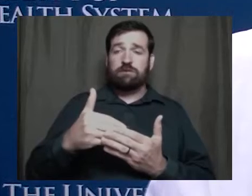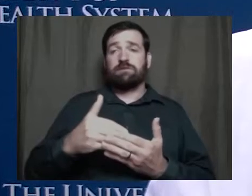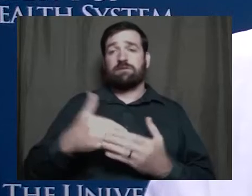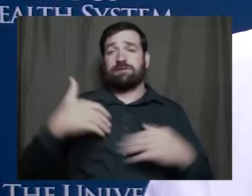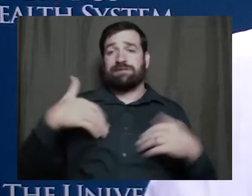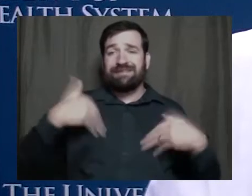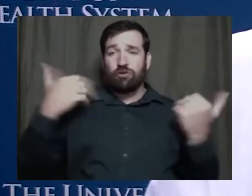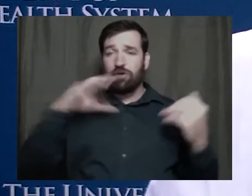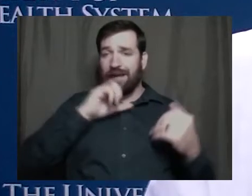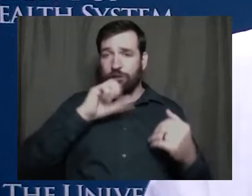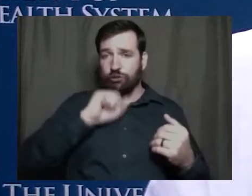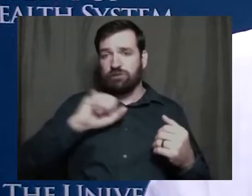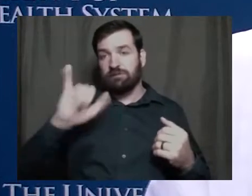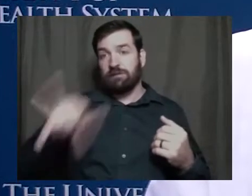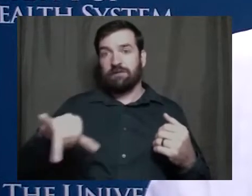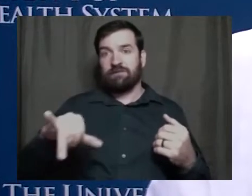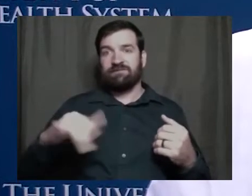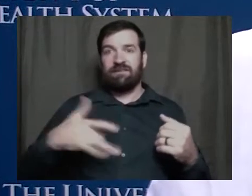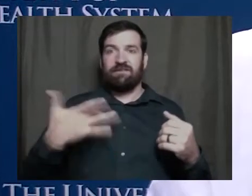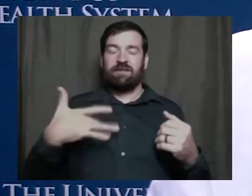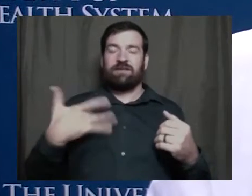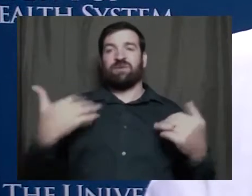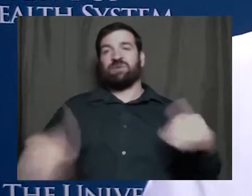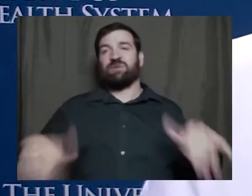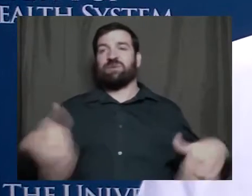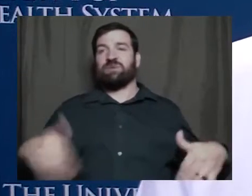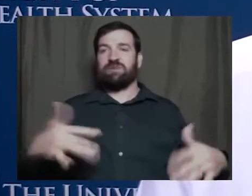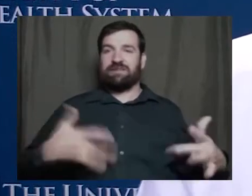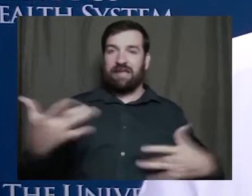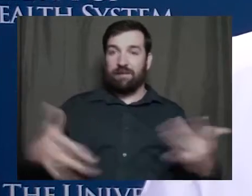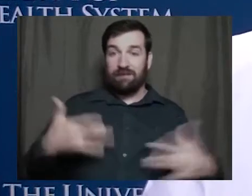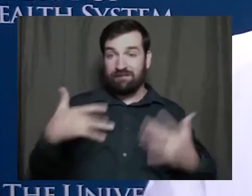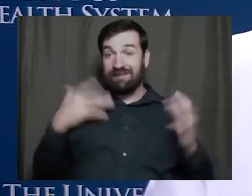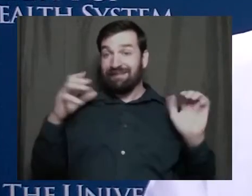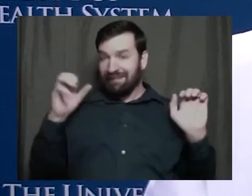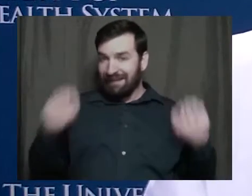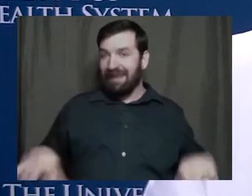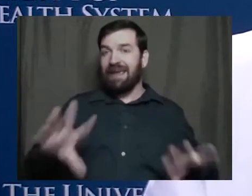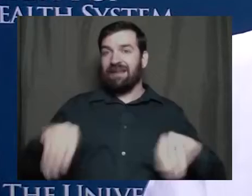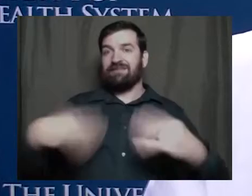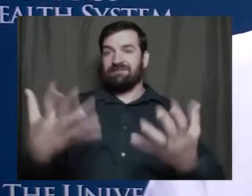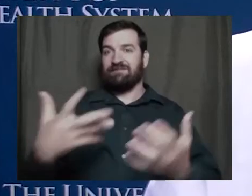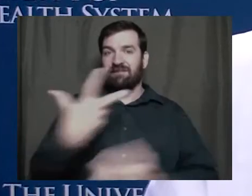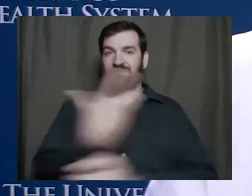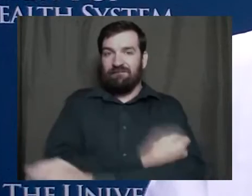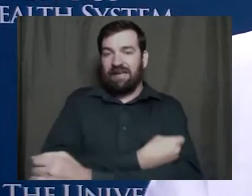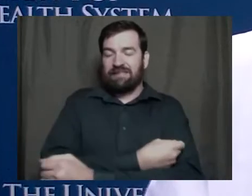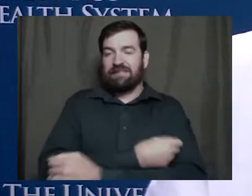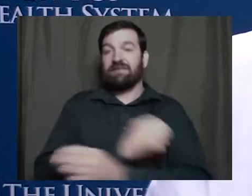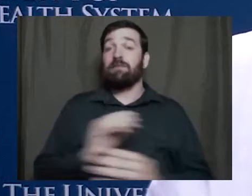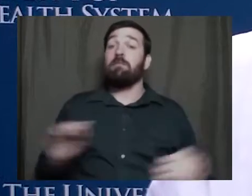wave of excitement to be able to say, I can now vaccinate even lower in my clinic and do this to help